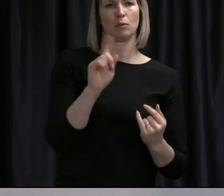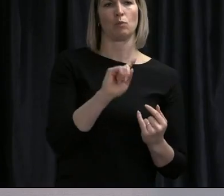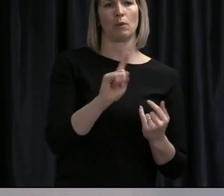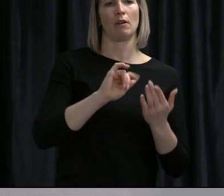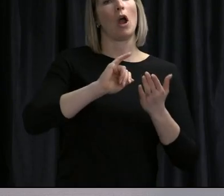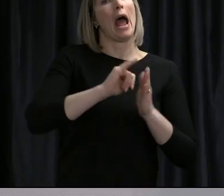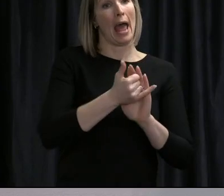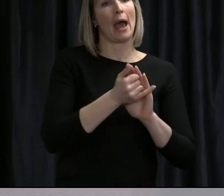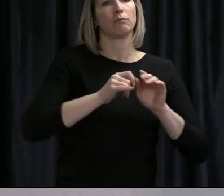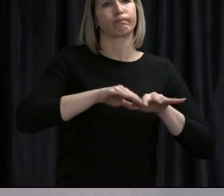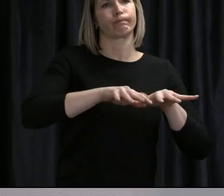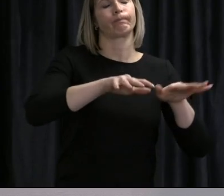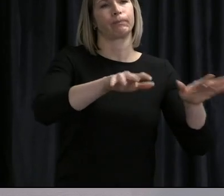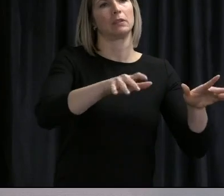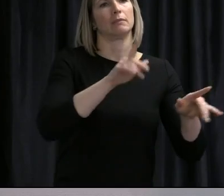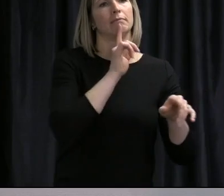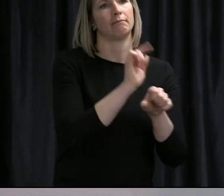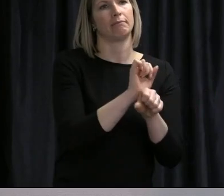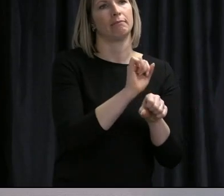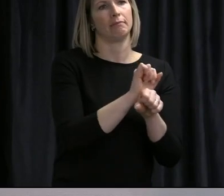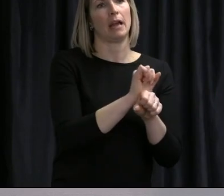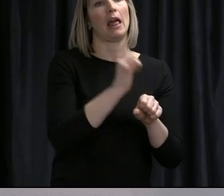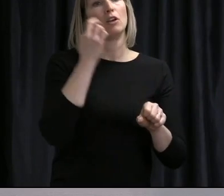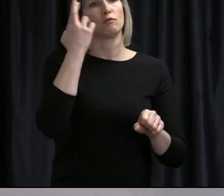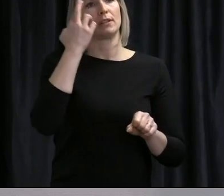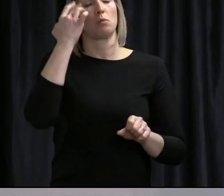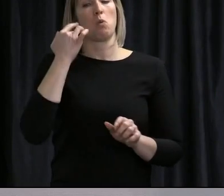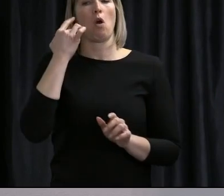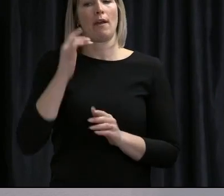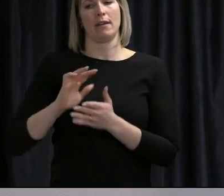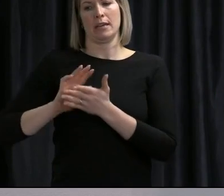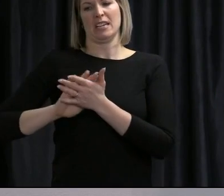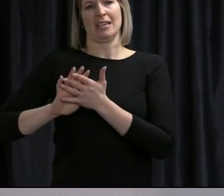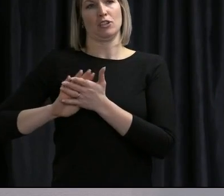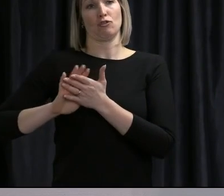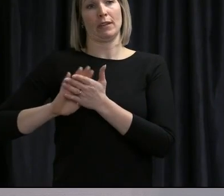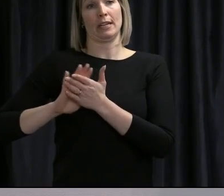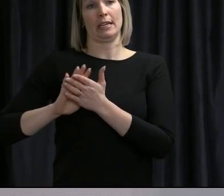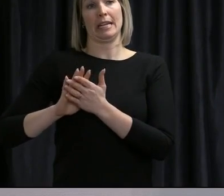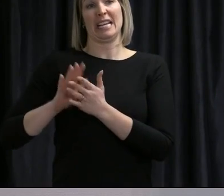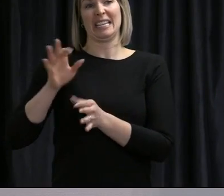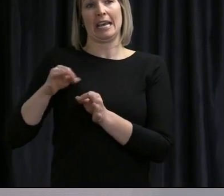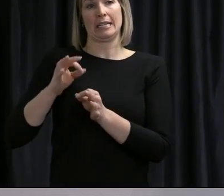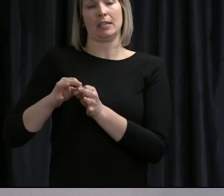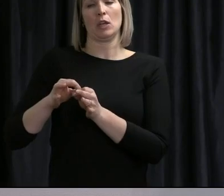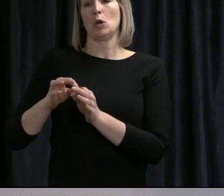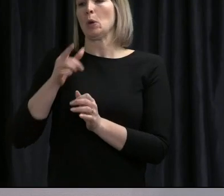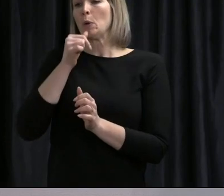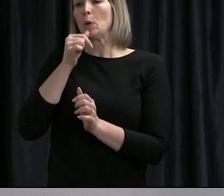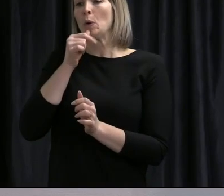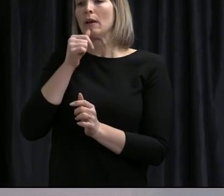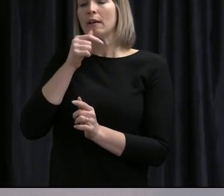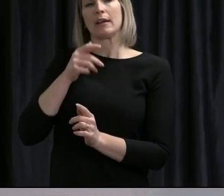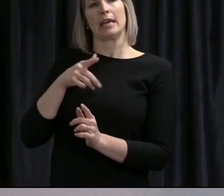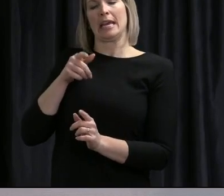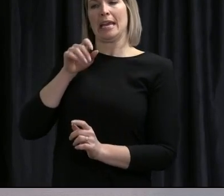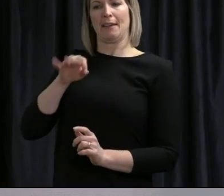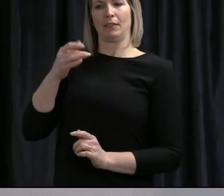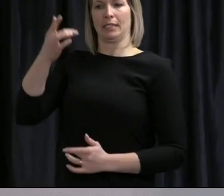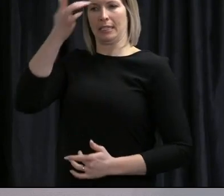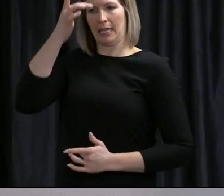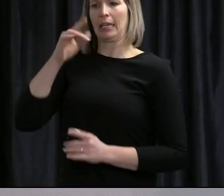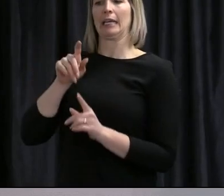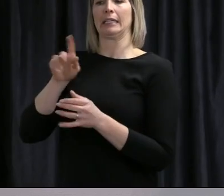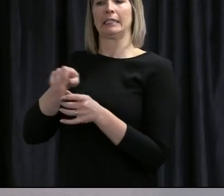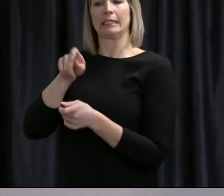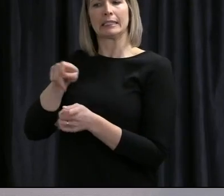disease. So that is why the testing is focusing on those people. There have been concerns from public sector